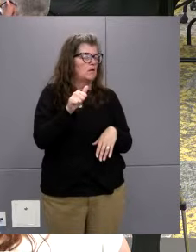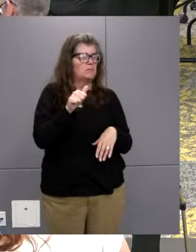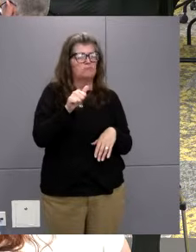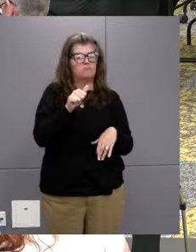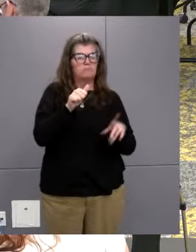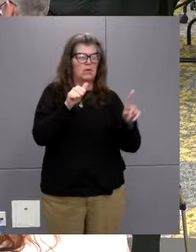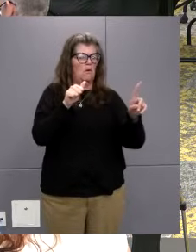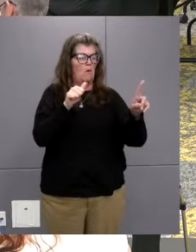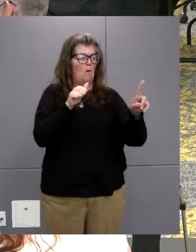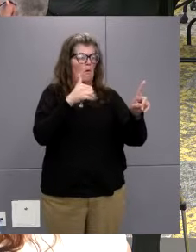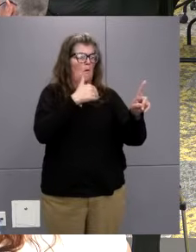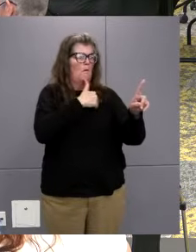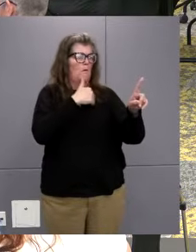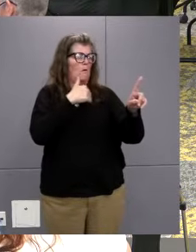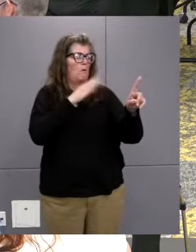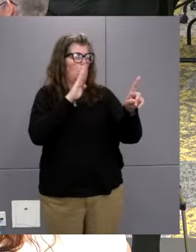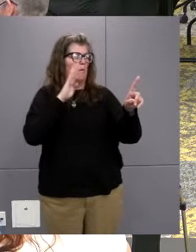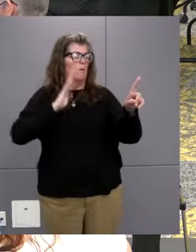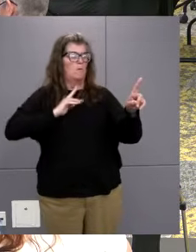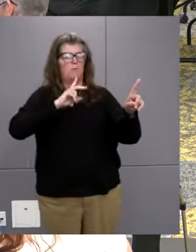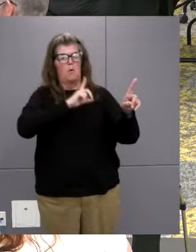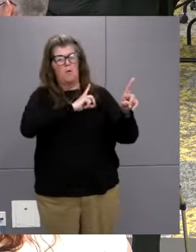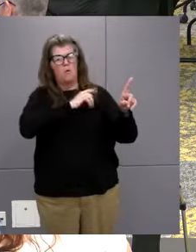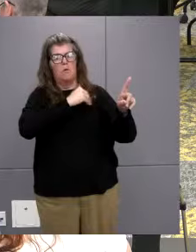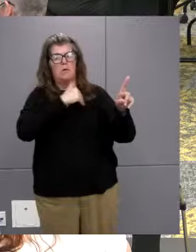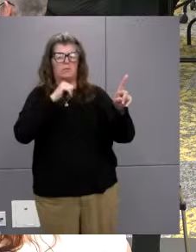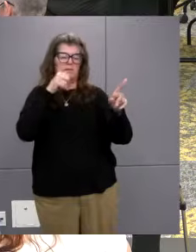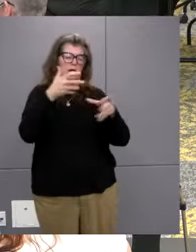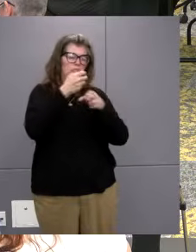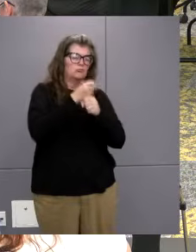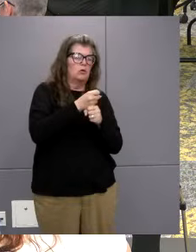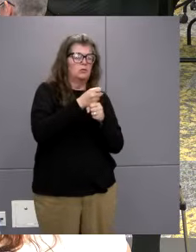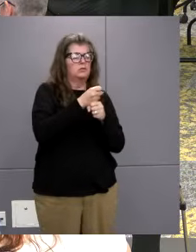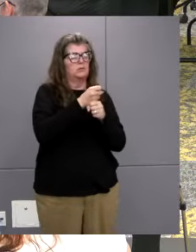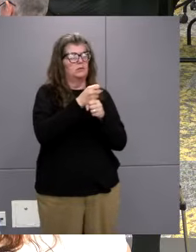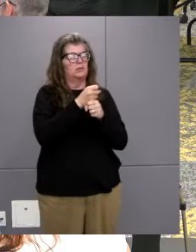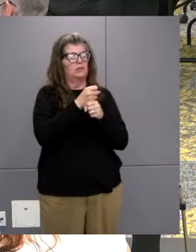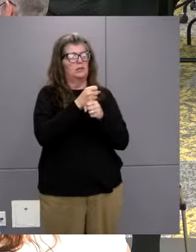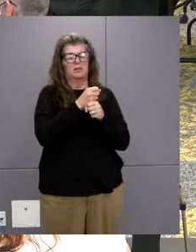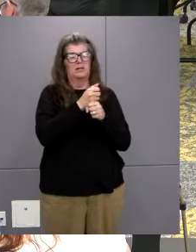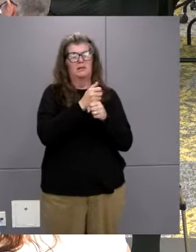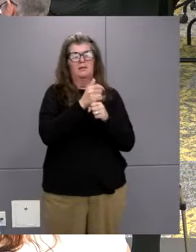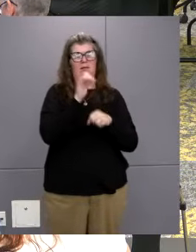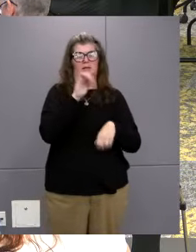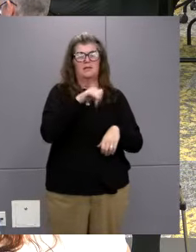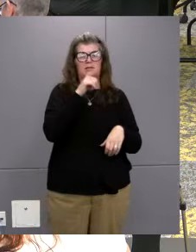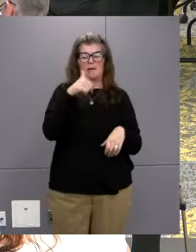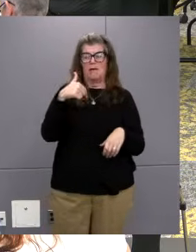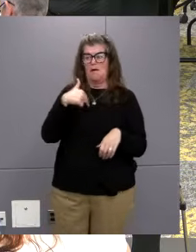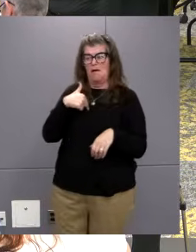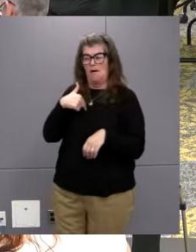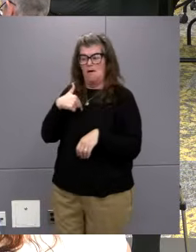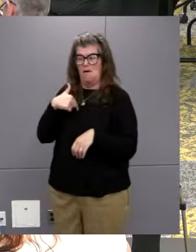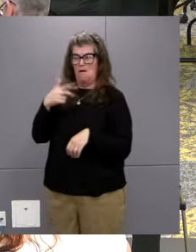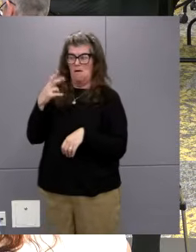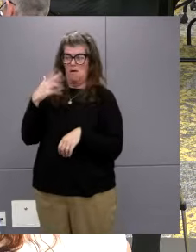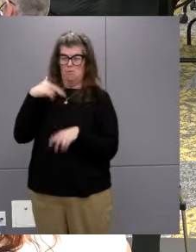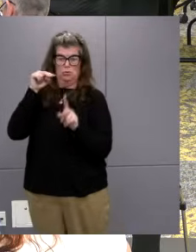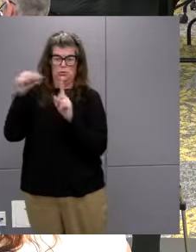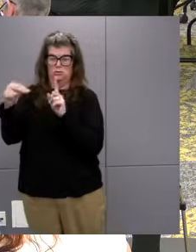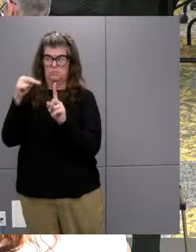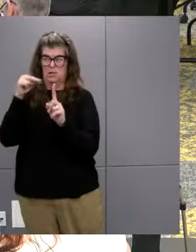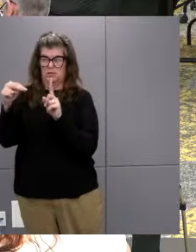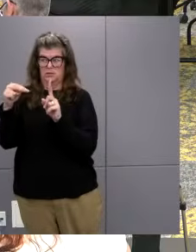are not vetted or trustworthy. I see it as more, as I said before, and again, I